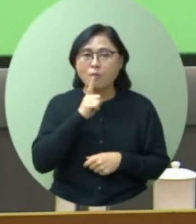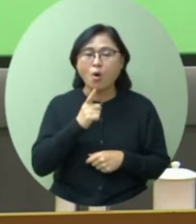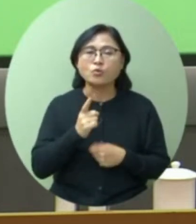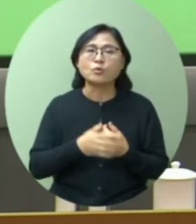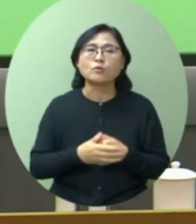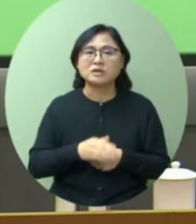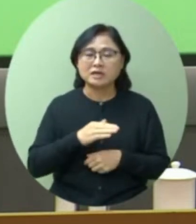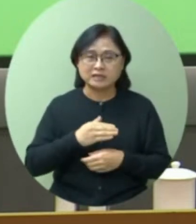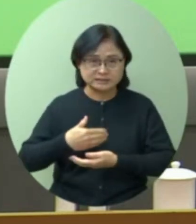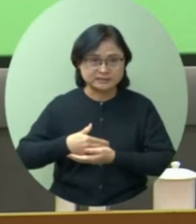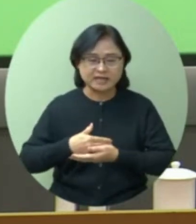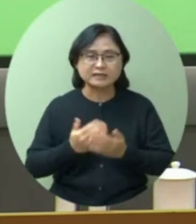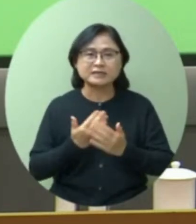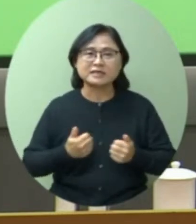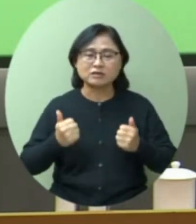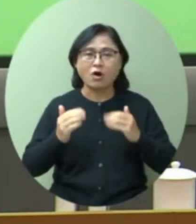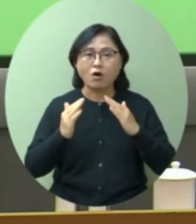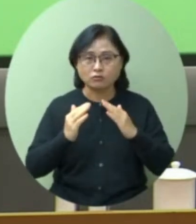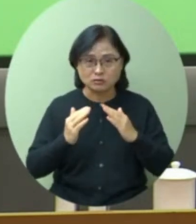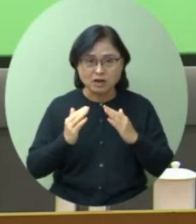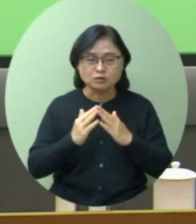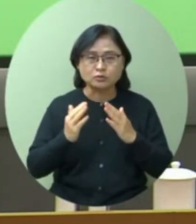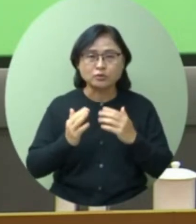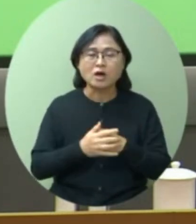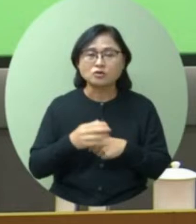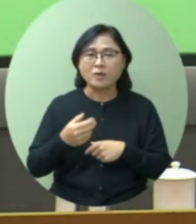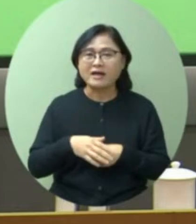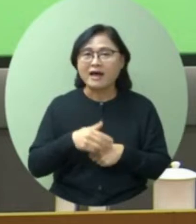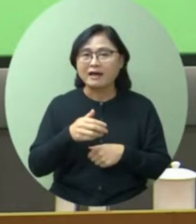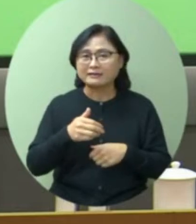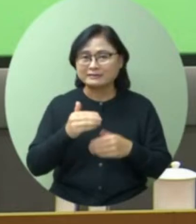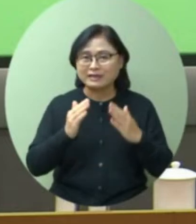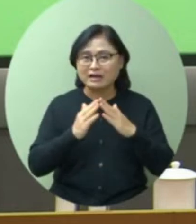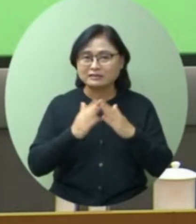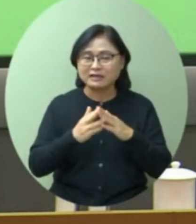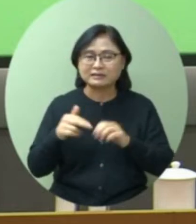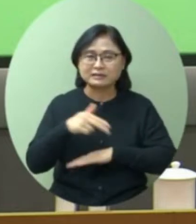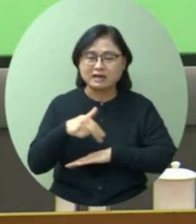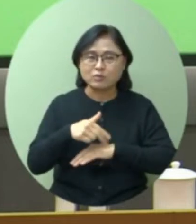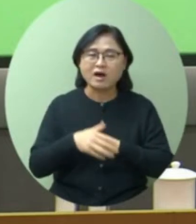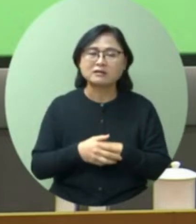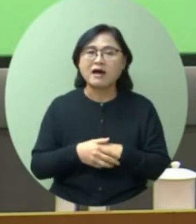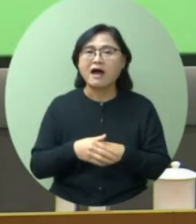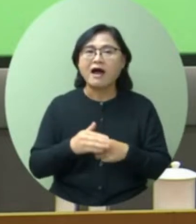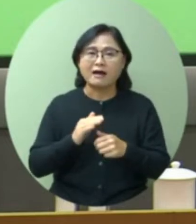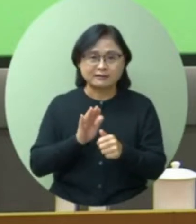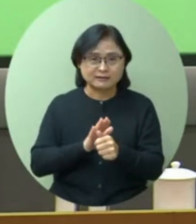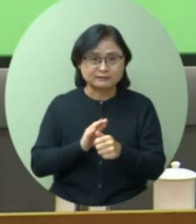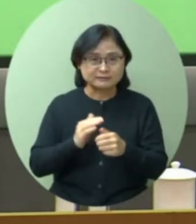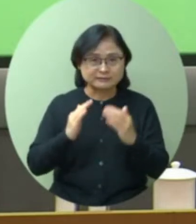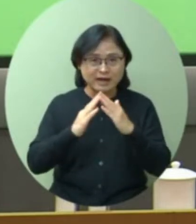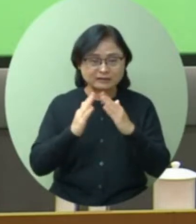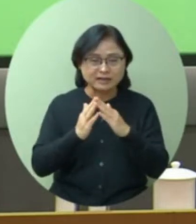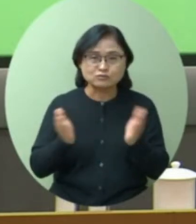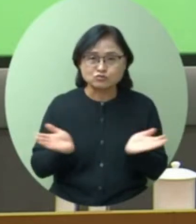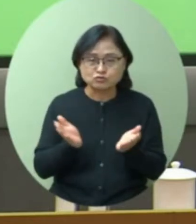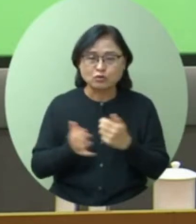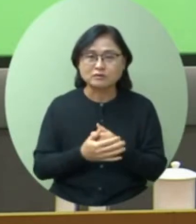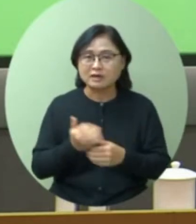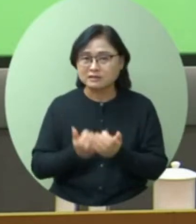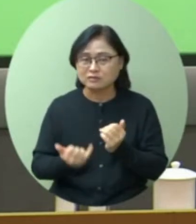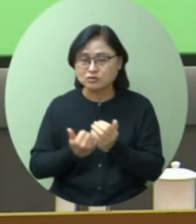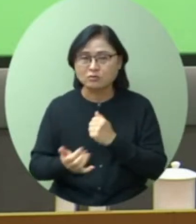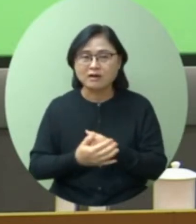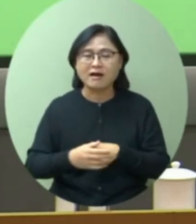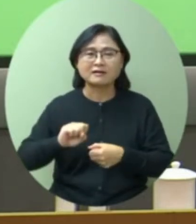establishment of the third medical school. We will also be revamping the maternal and child health and family plan services. There will